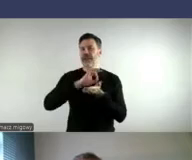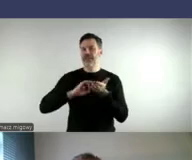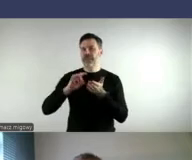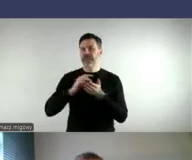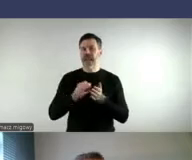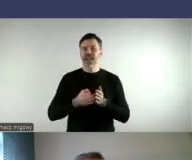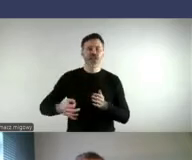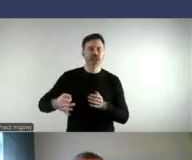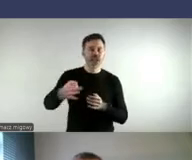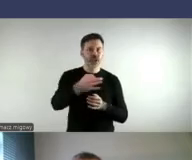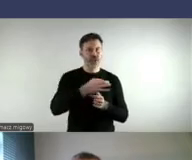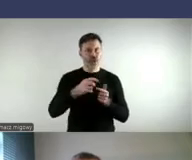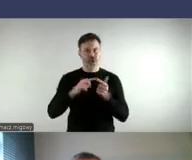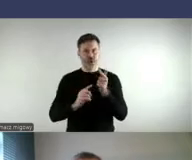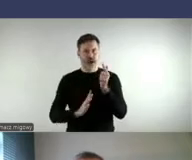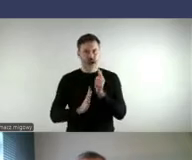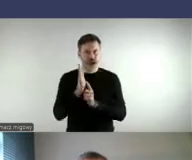special challenge with Ringerike is